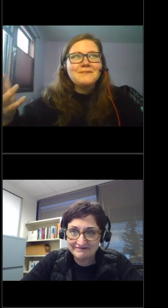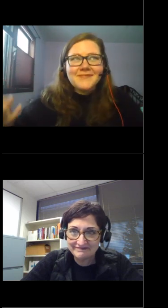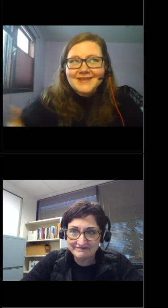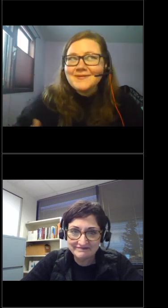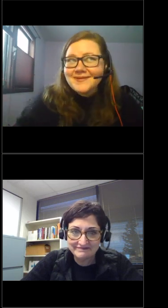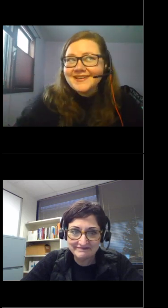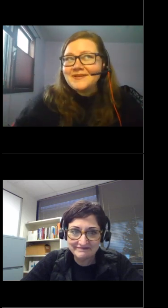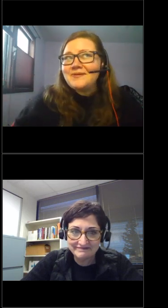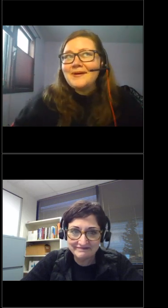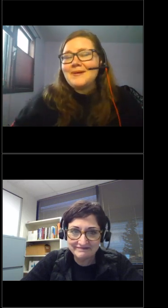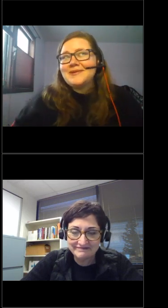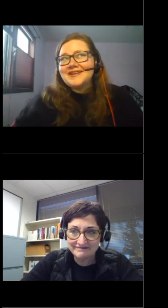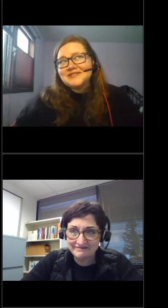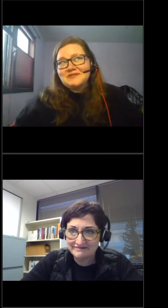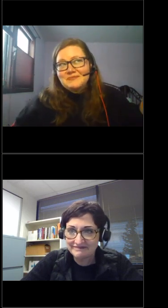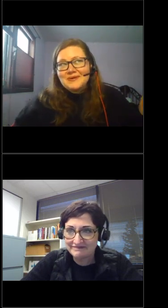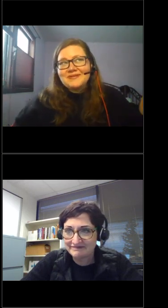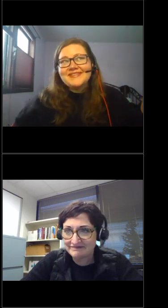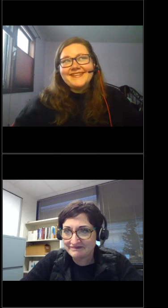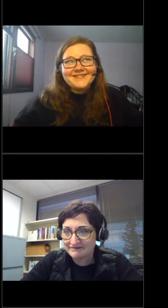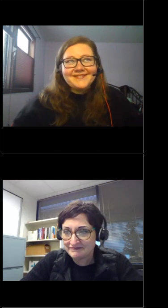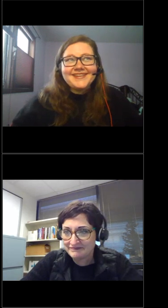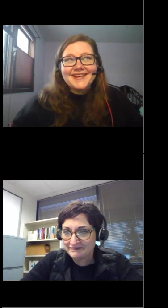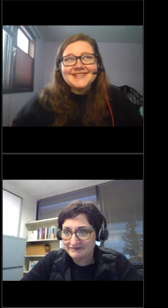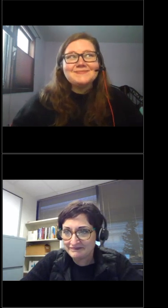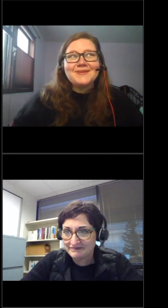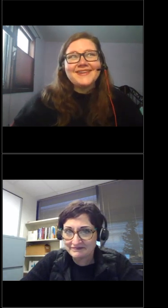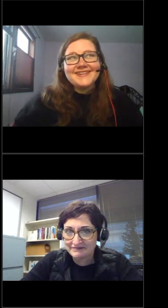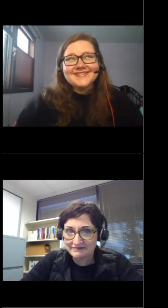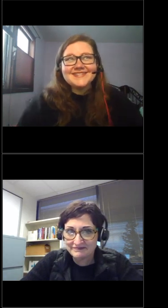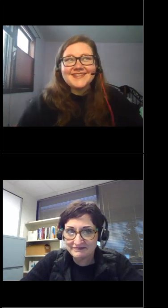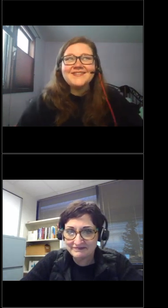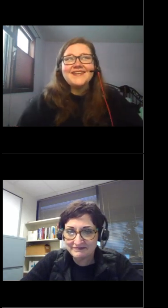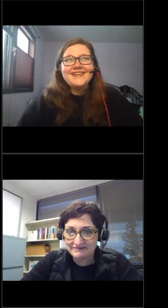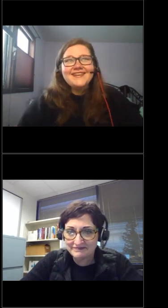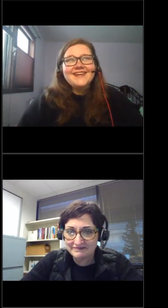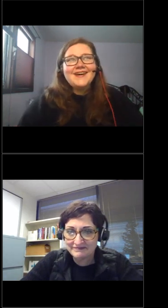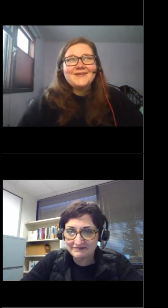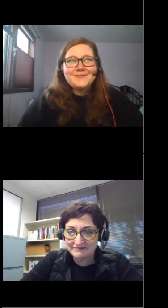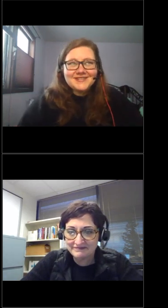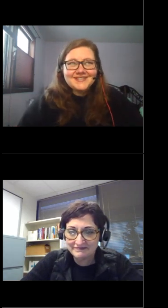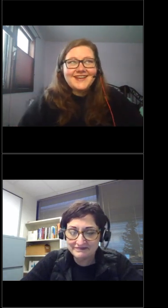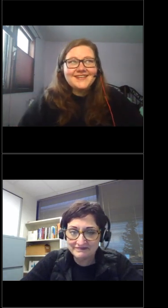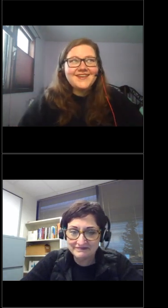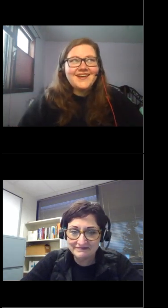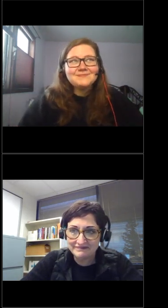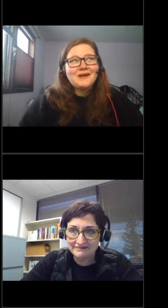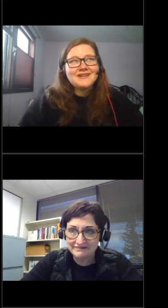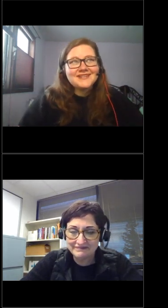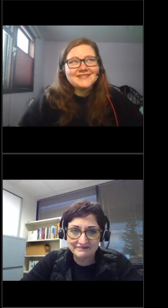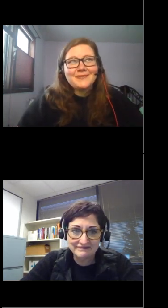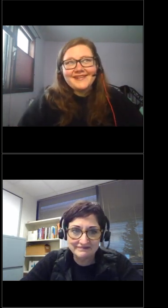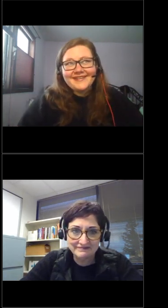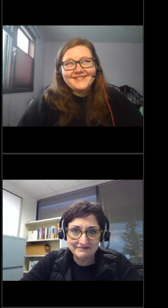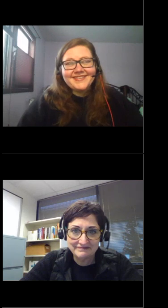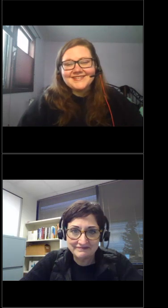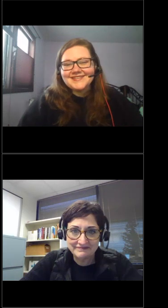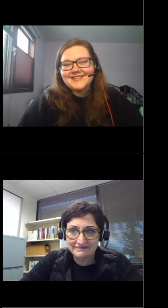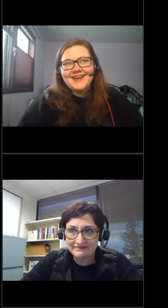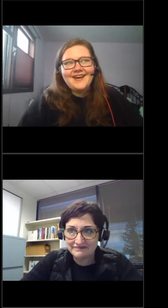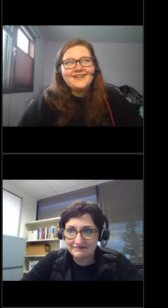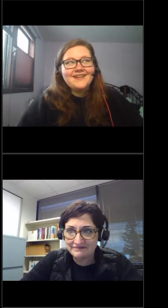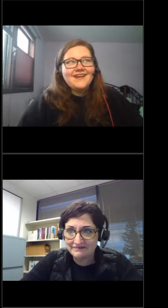better. Maybe we can do a combination of both. Like, we can explore it. So I appreciate you guys participating with